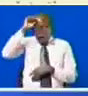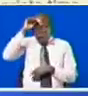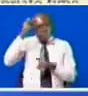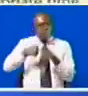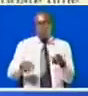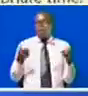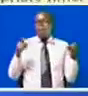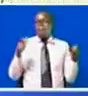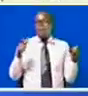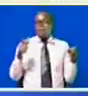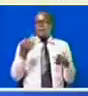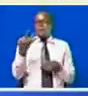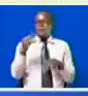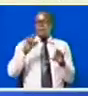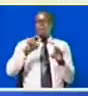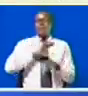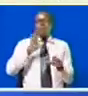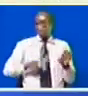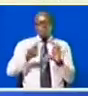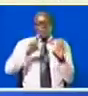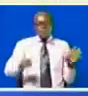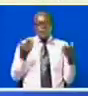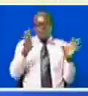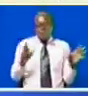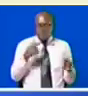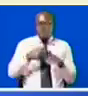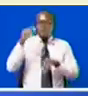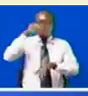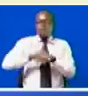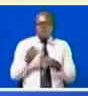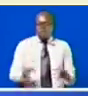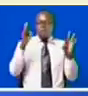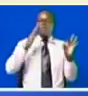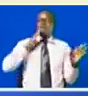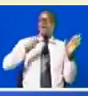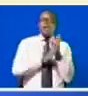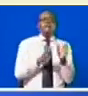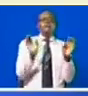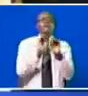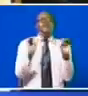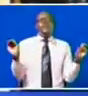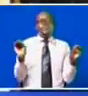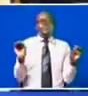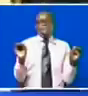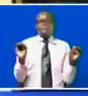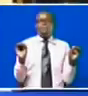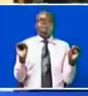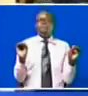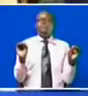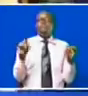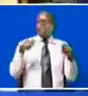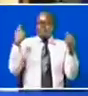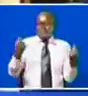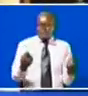media reports that the three commissioners have resigned and is yet to receive formal communication on the matter. The Chebukati